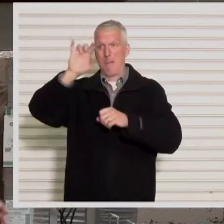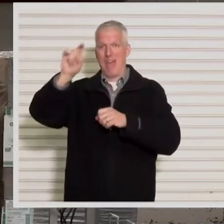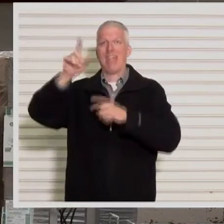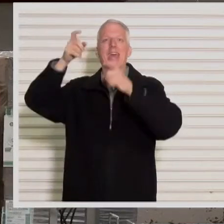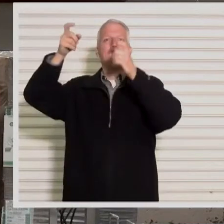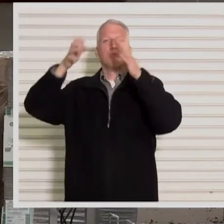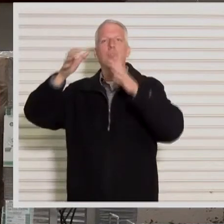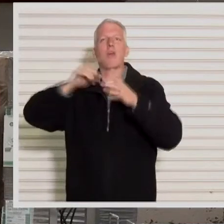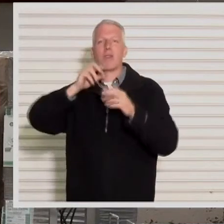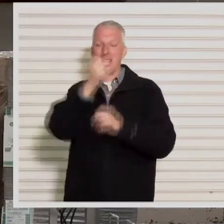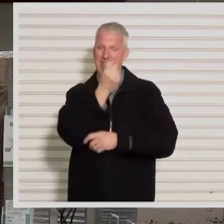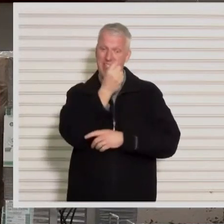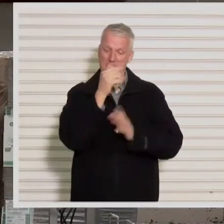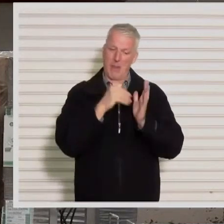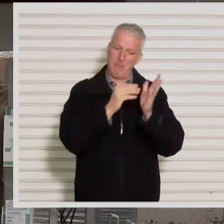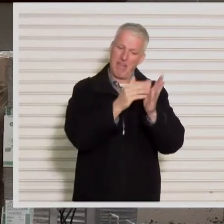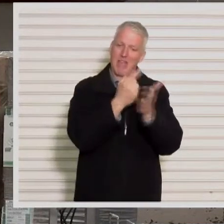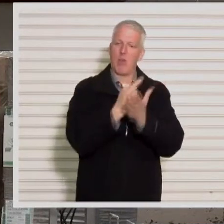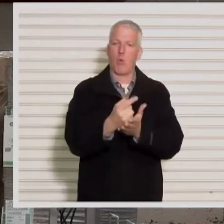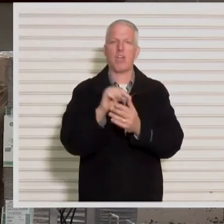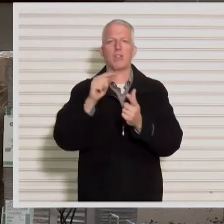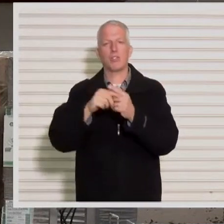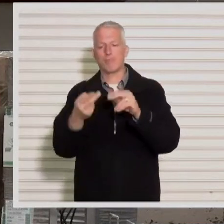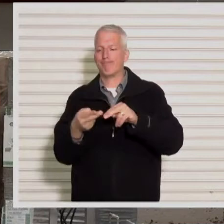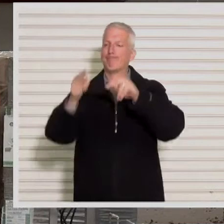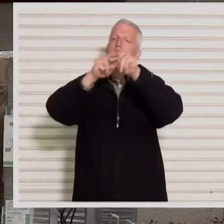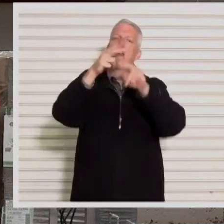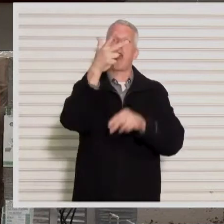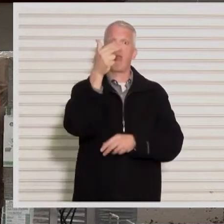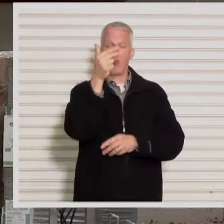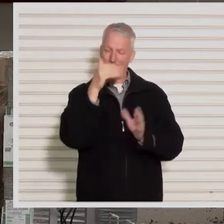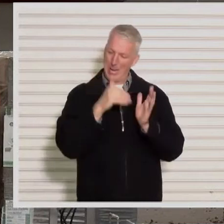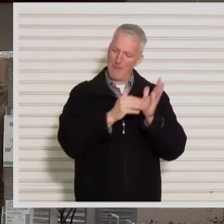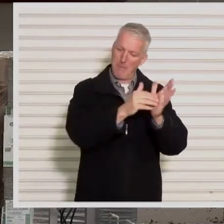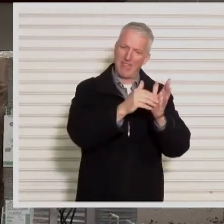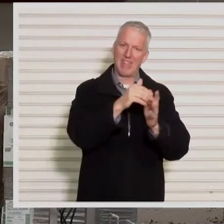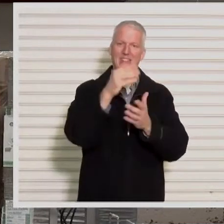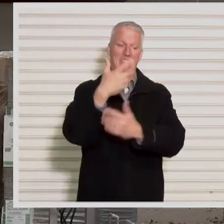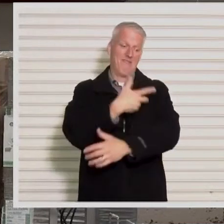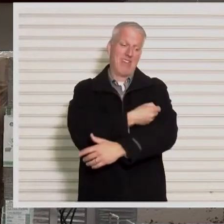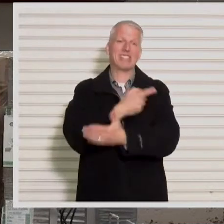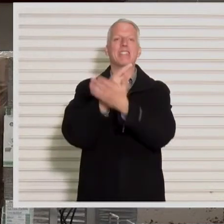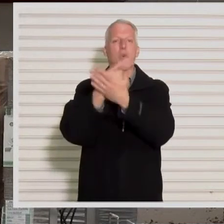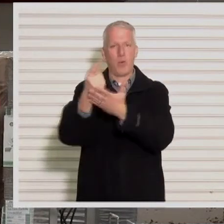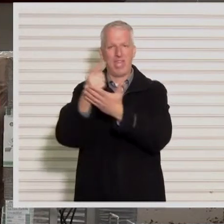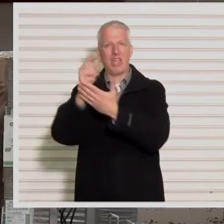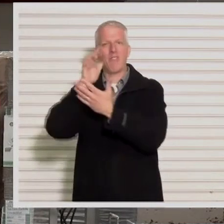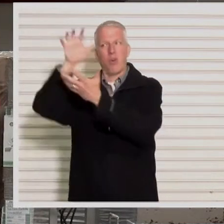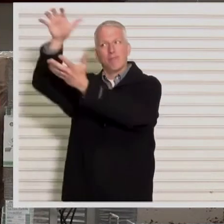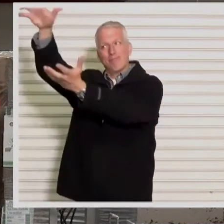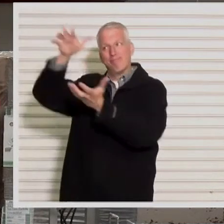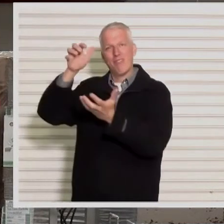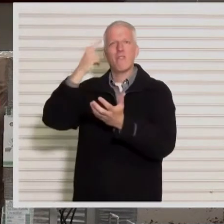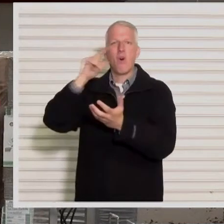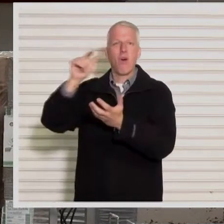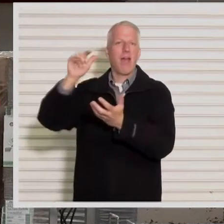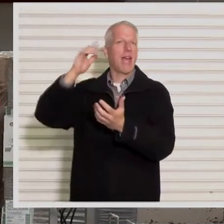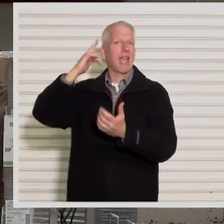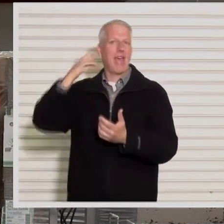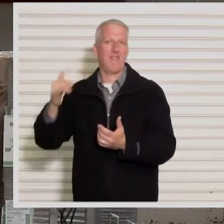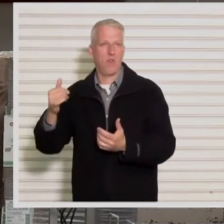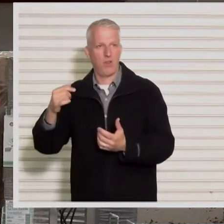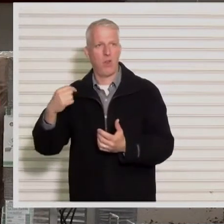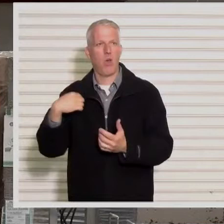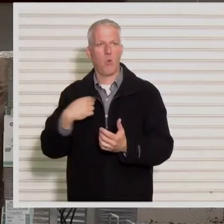from 11 million vaccines a week to 13 million vaccines a week. For California, let's put this